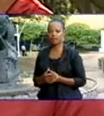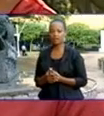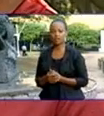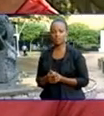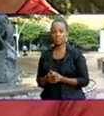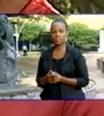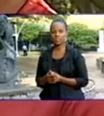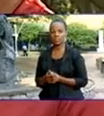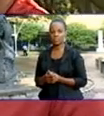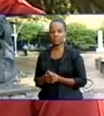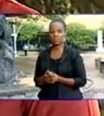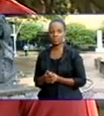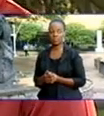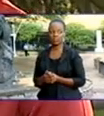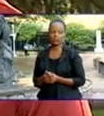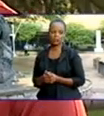That's